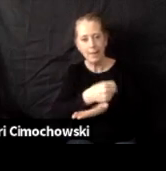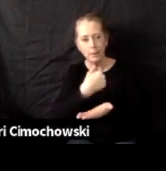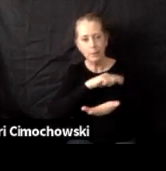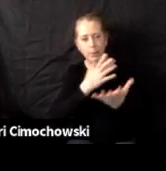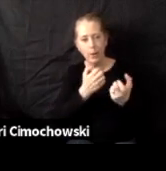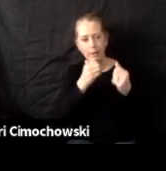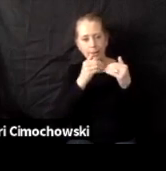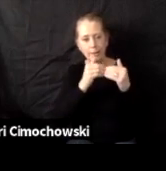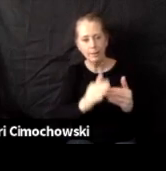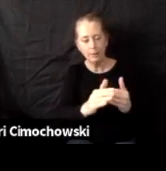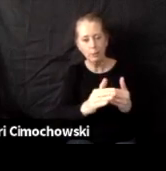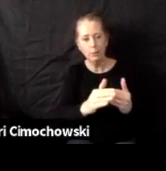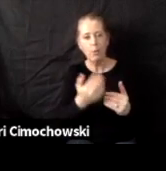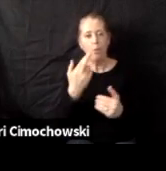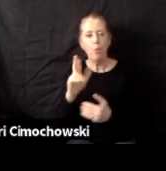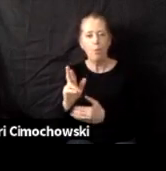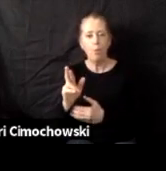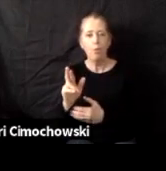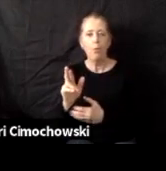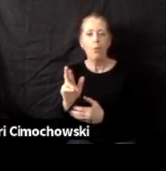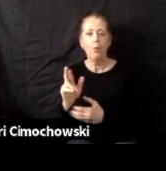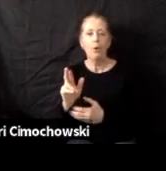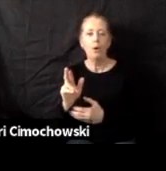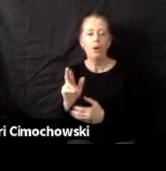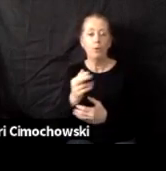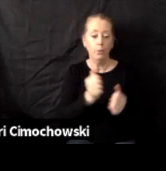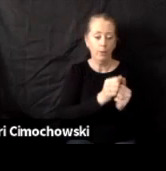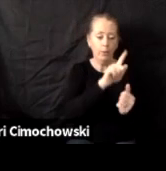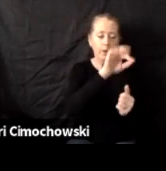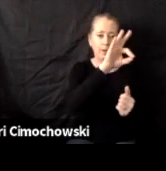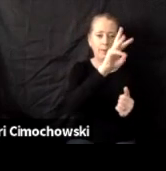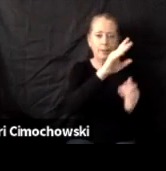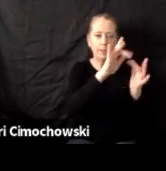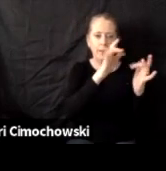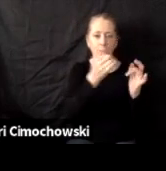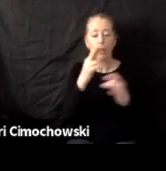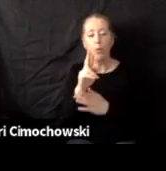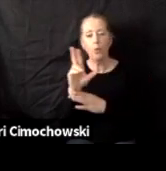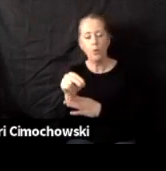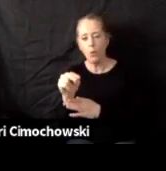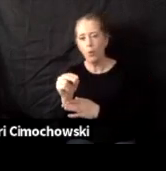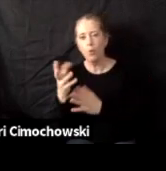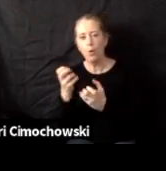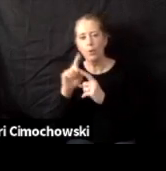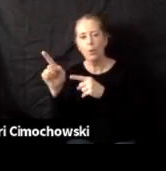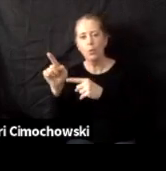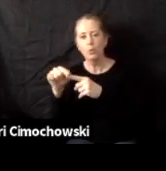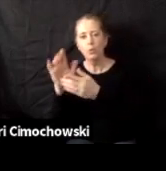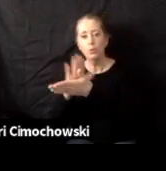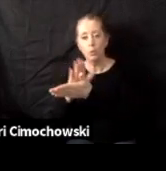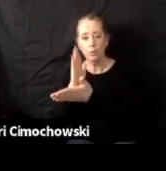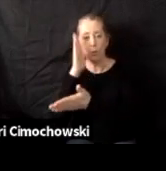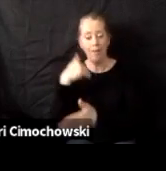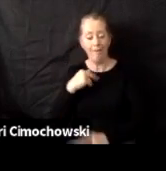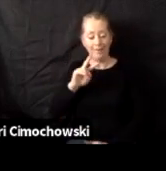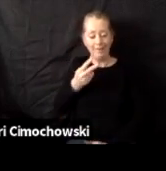continue moving forward, or with 196 online, or we want to go to our attended school. So you'll have a second opportunity there